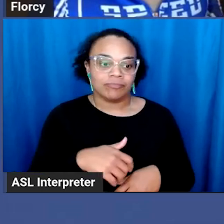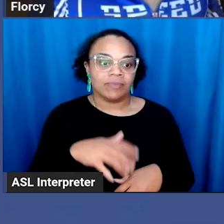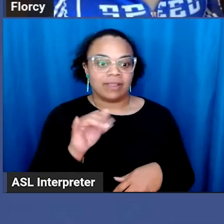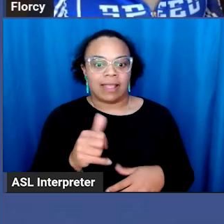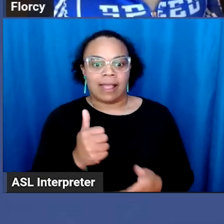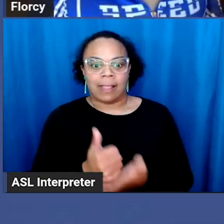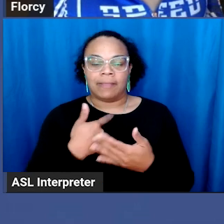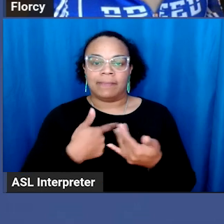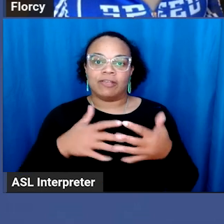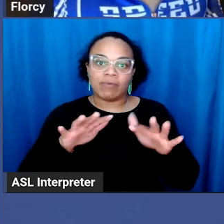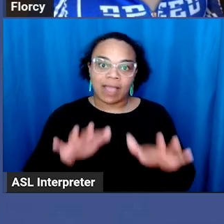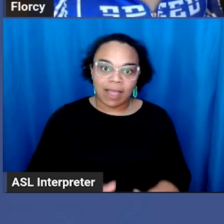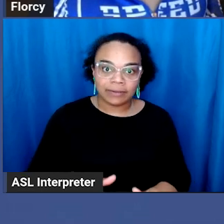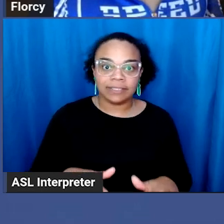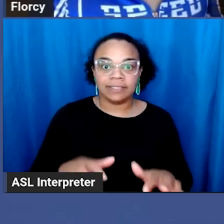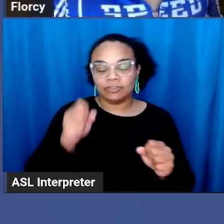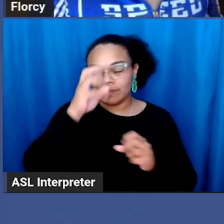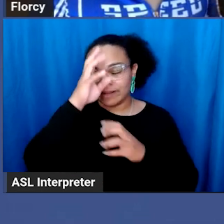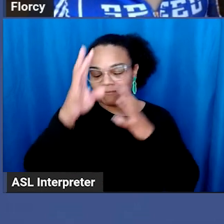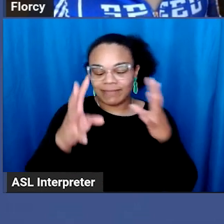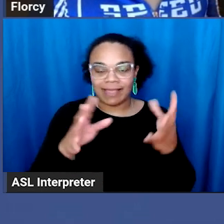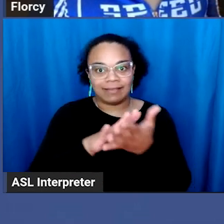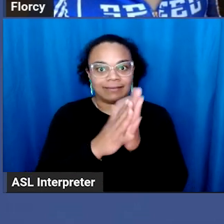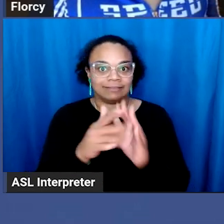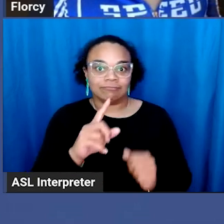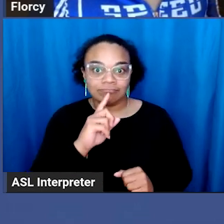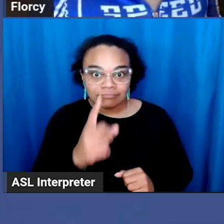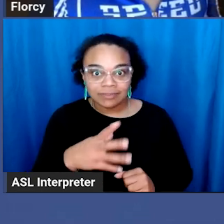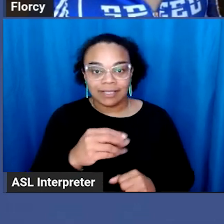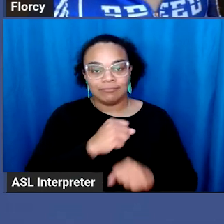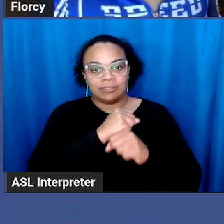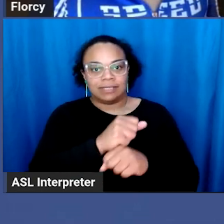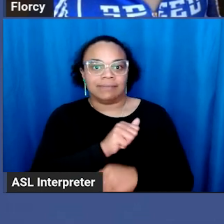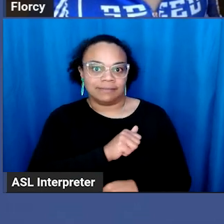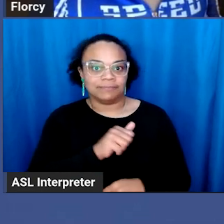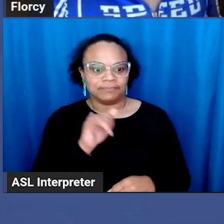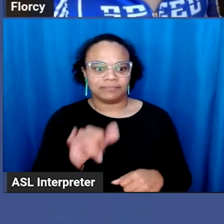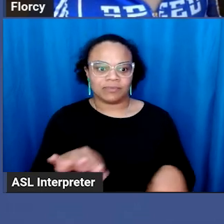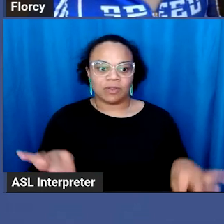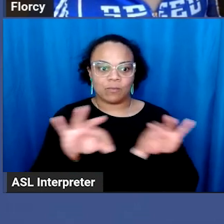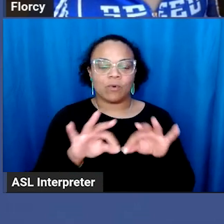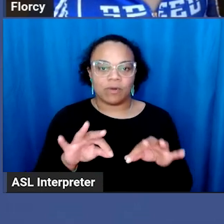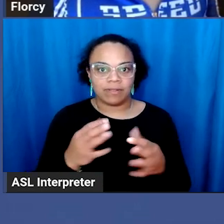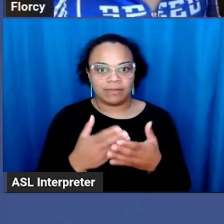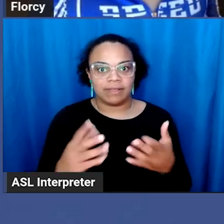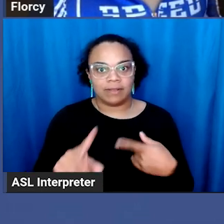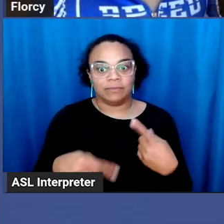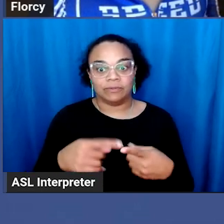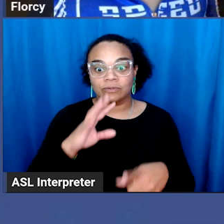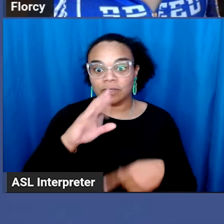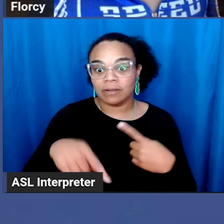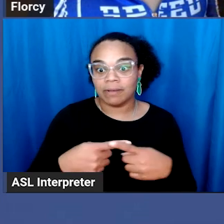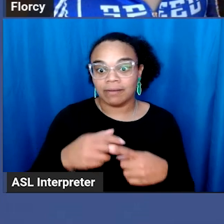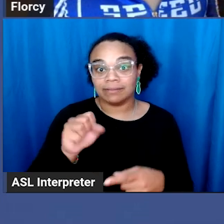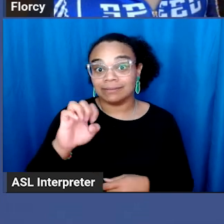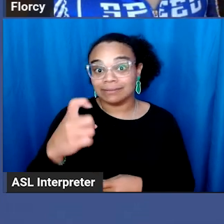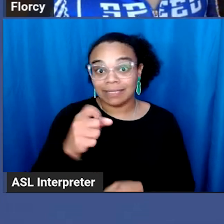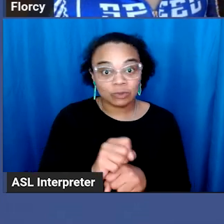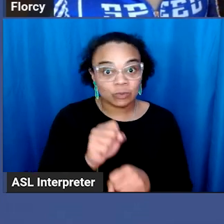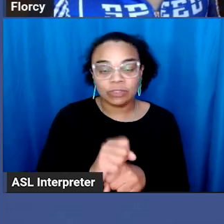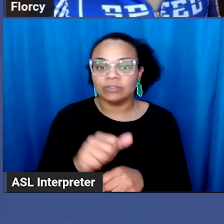grounded, to manifest, to protect myself. So I think that's like an important aspect when we're talking about sex work, like to not take out the